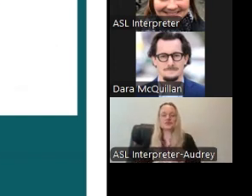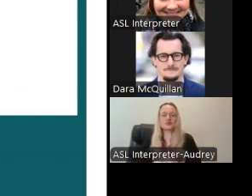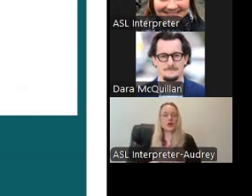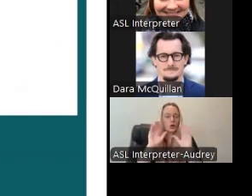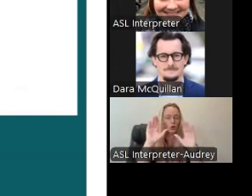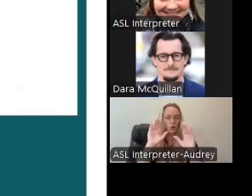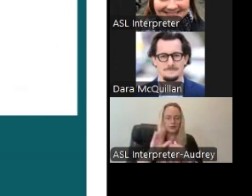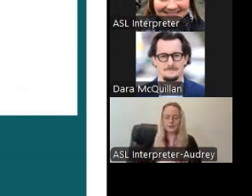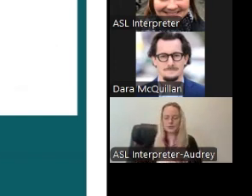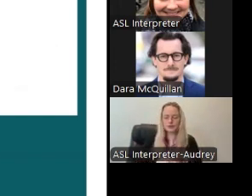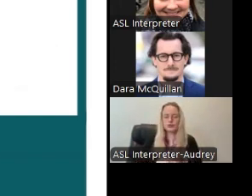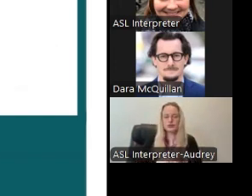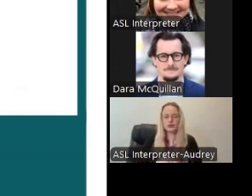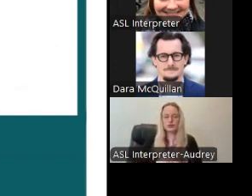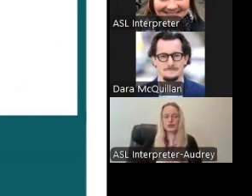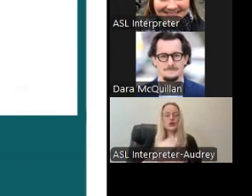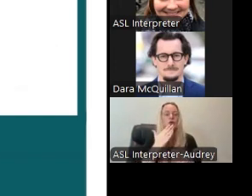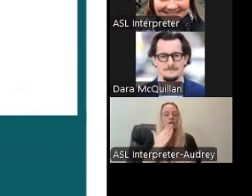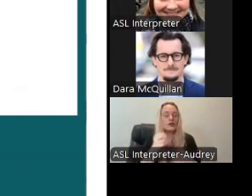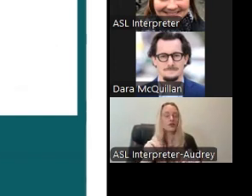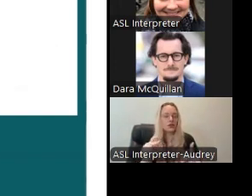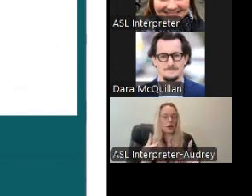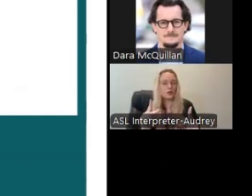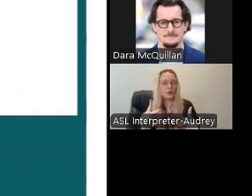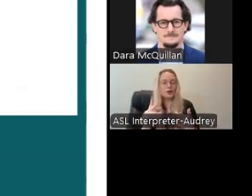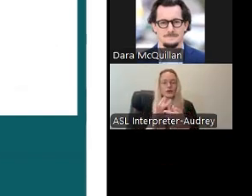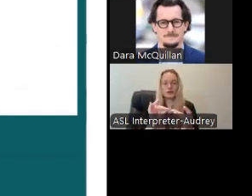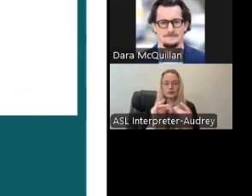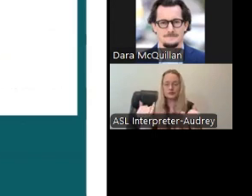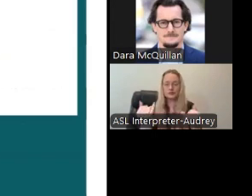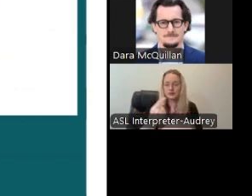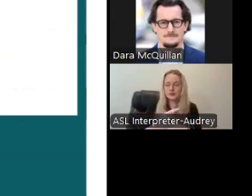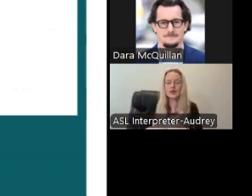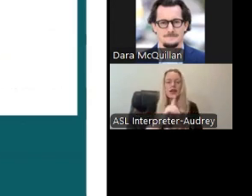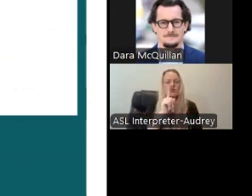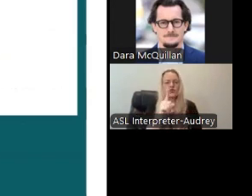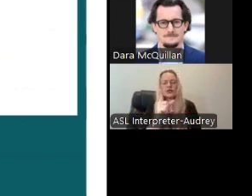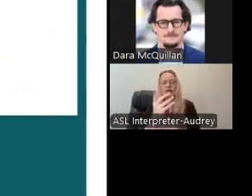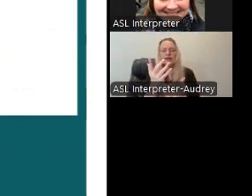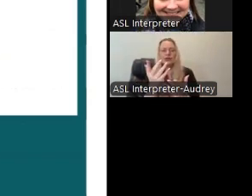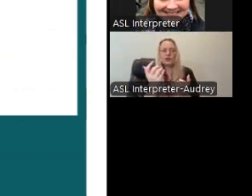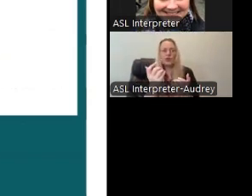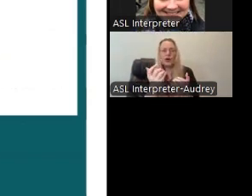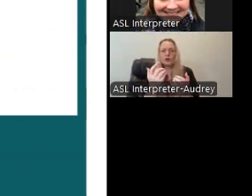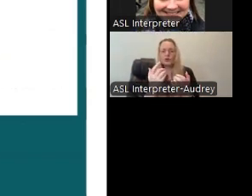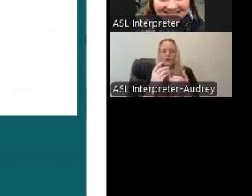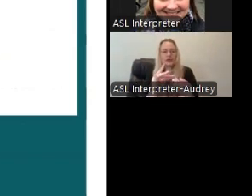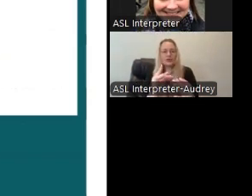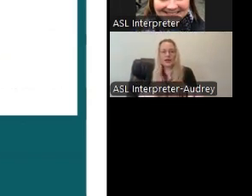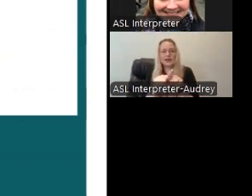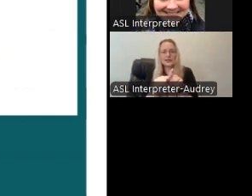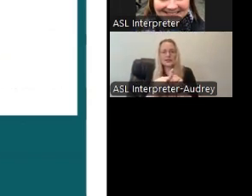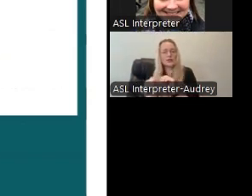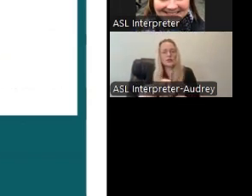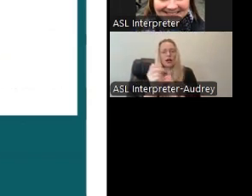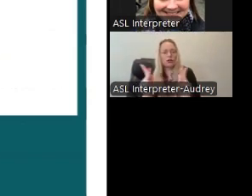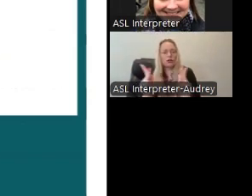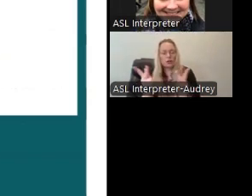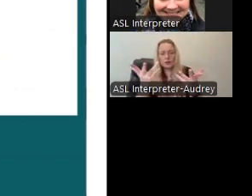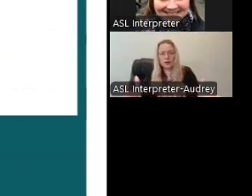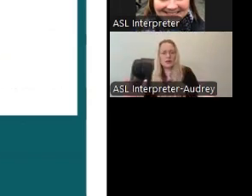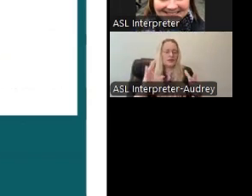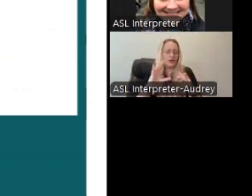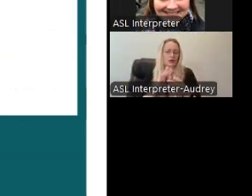Great. So thank you for the opportunity to talk here today. And I really just want to echo a lot of what some of the other people on the call have